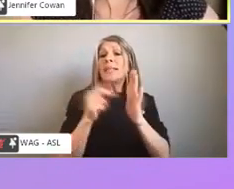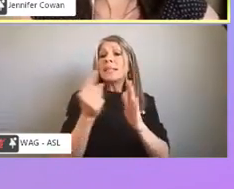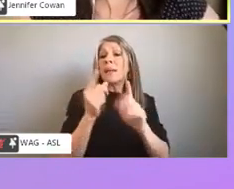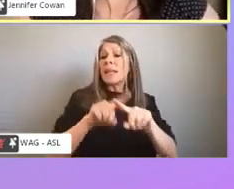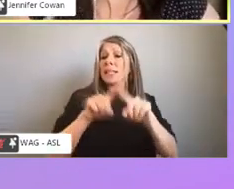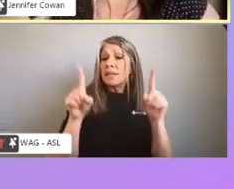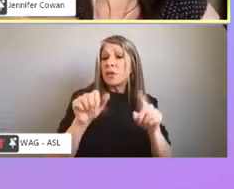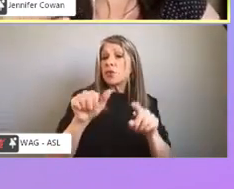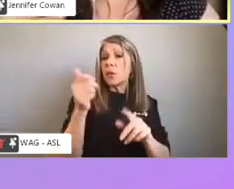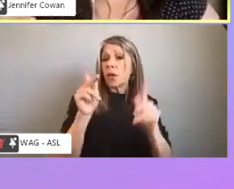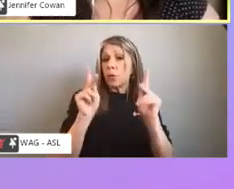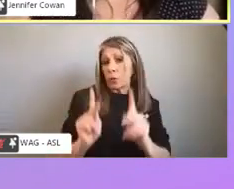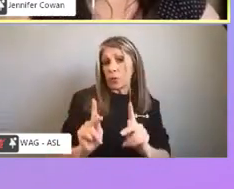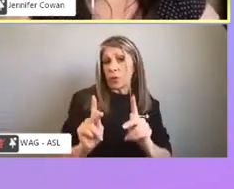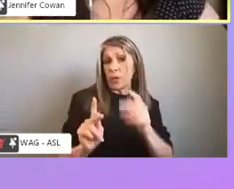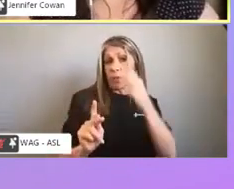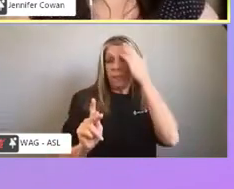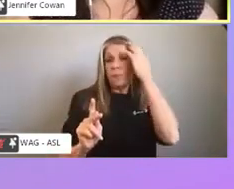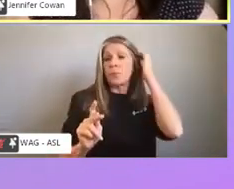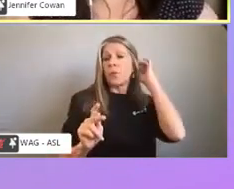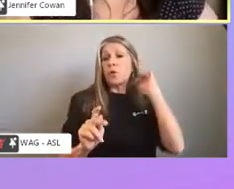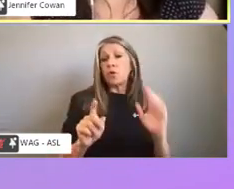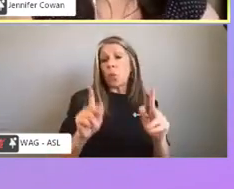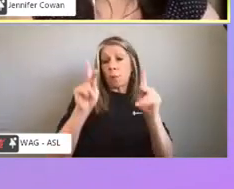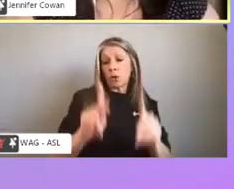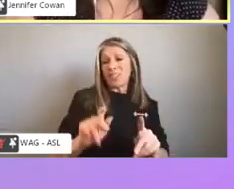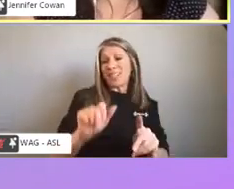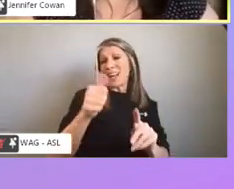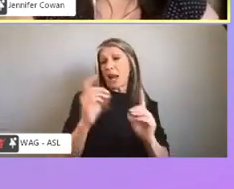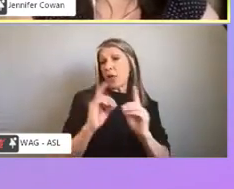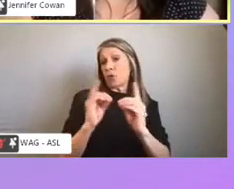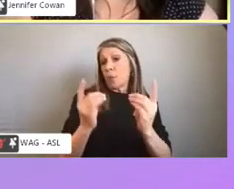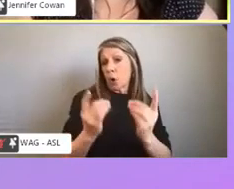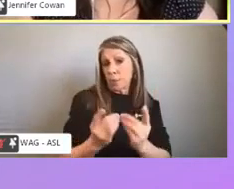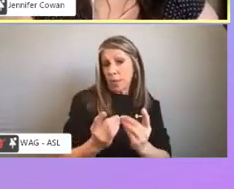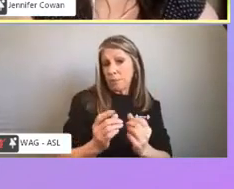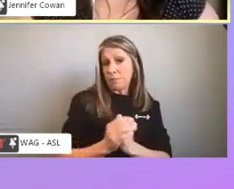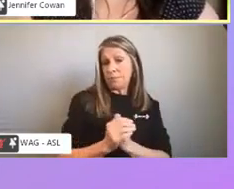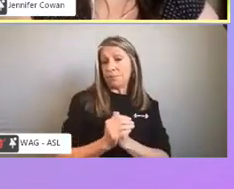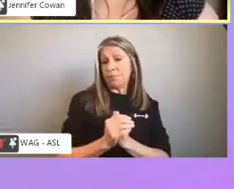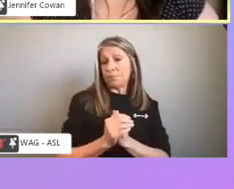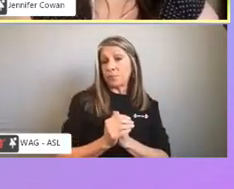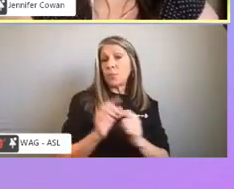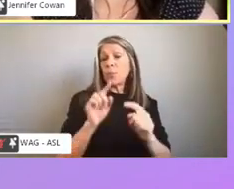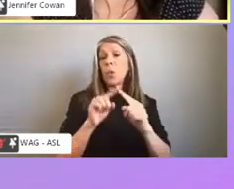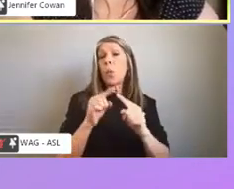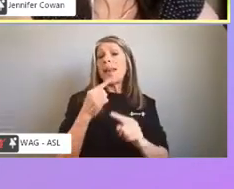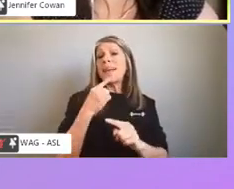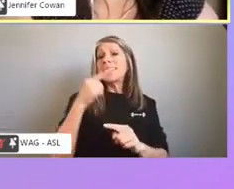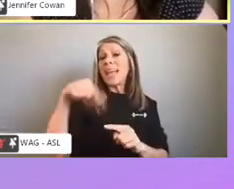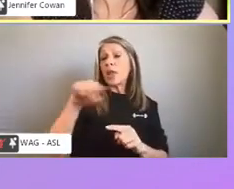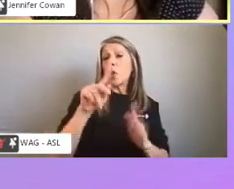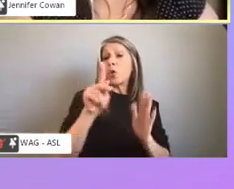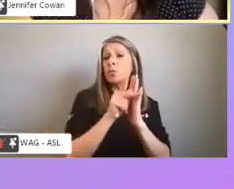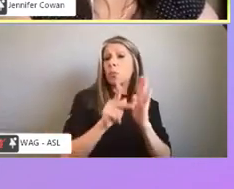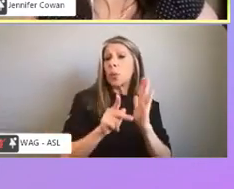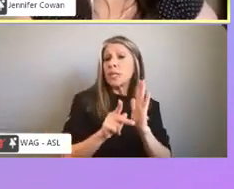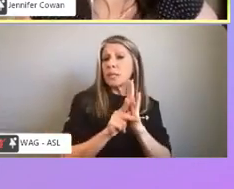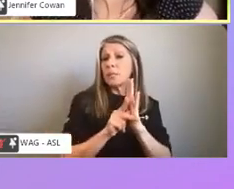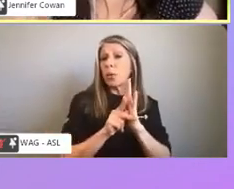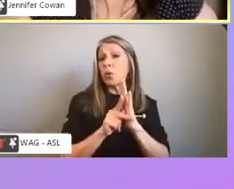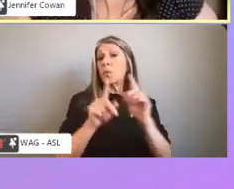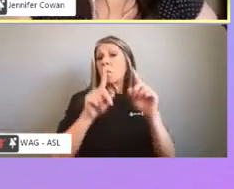another person, to a person in another department. And so when I say that these